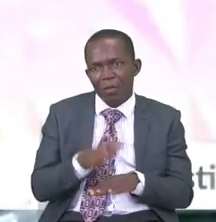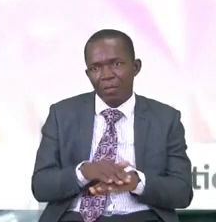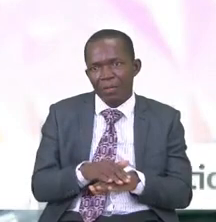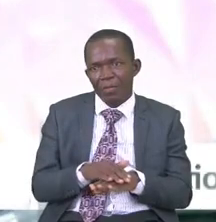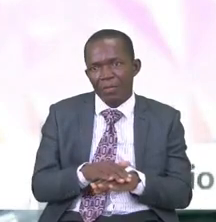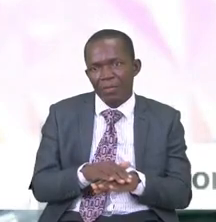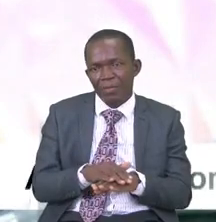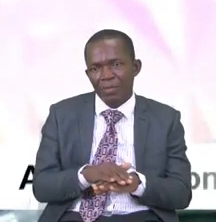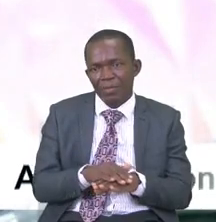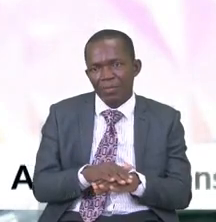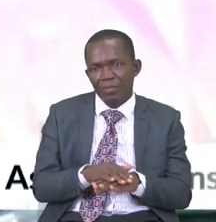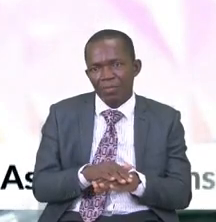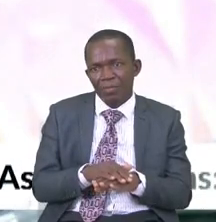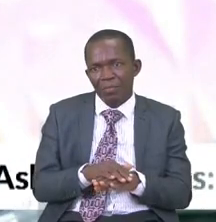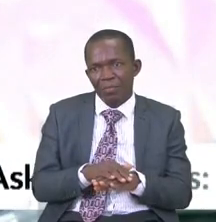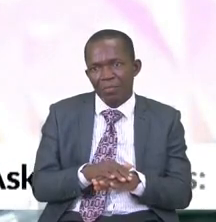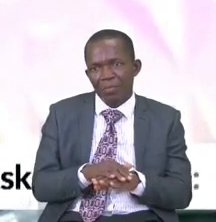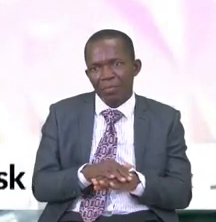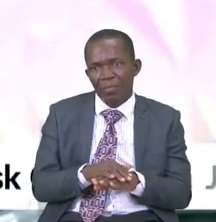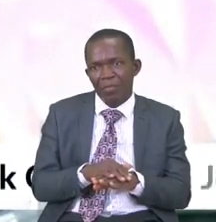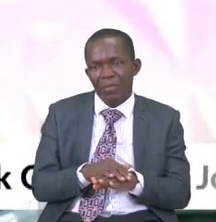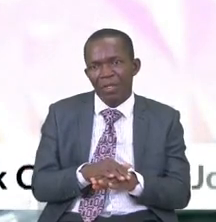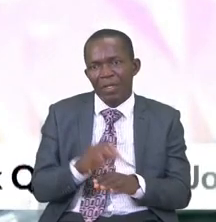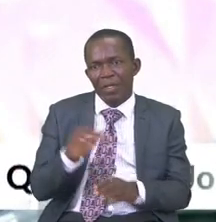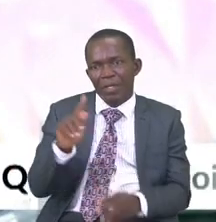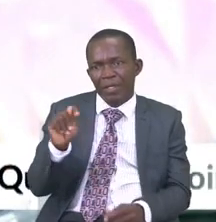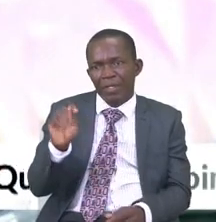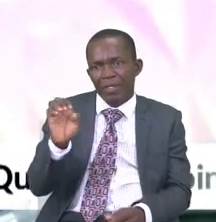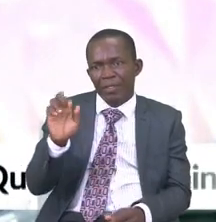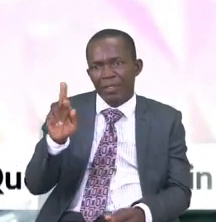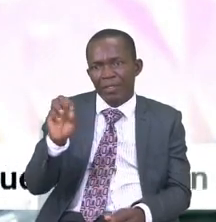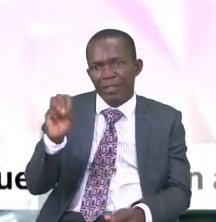I came across a term called the